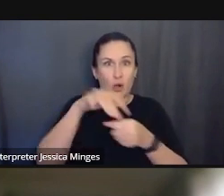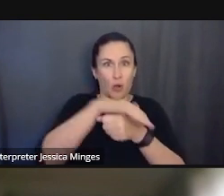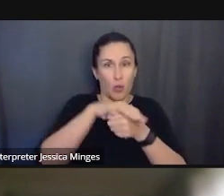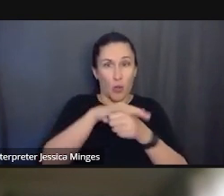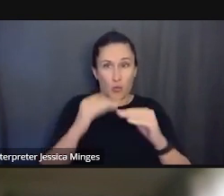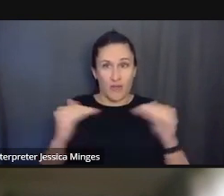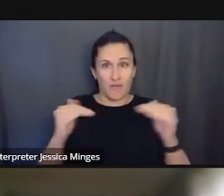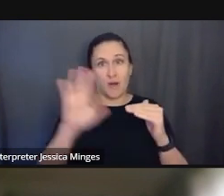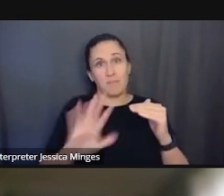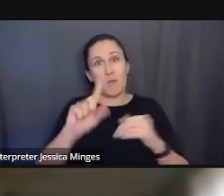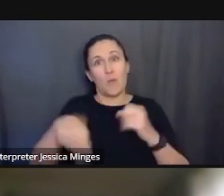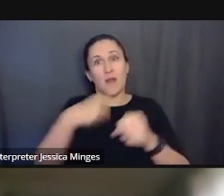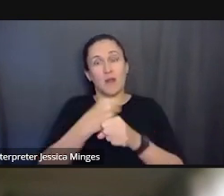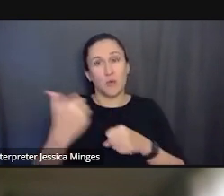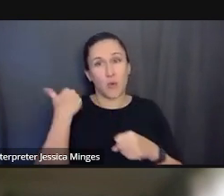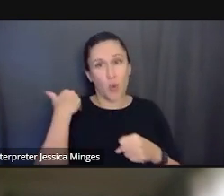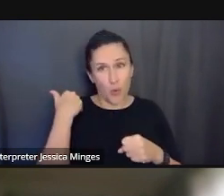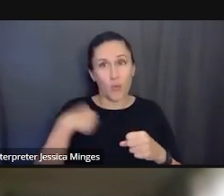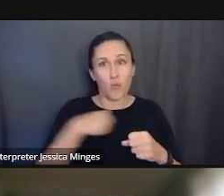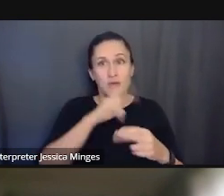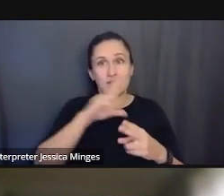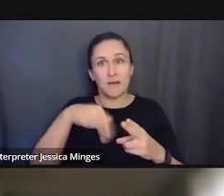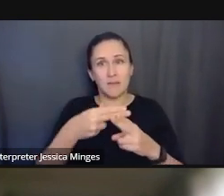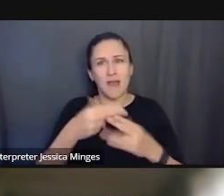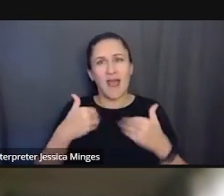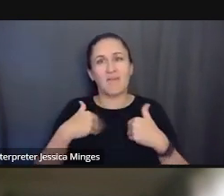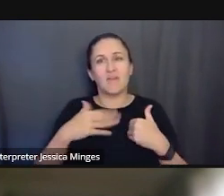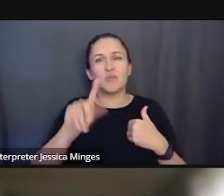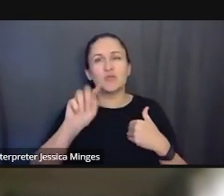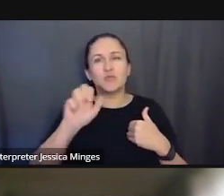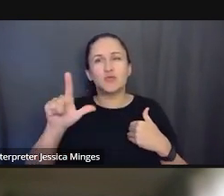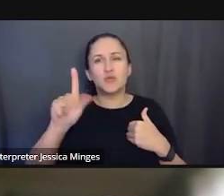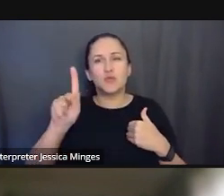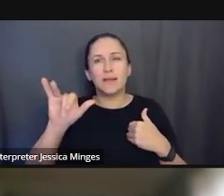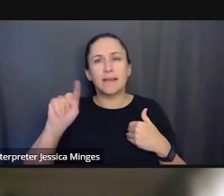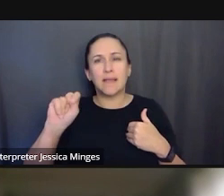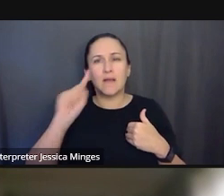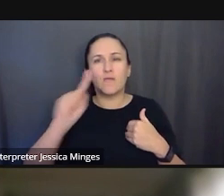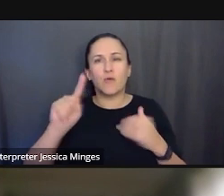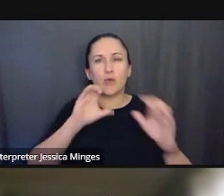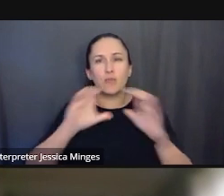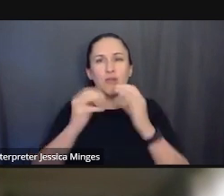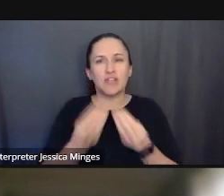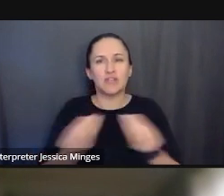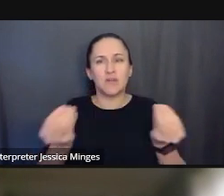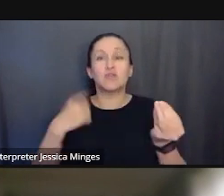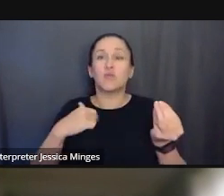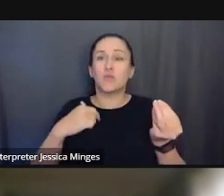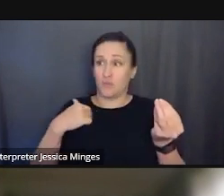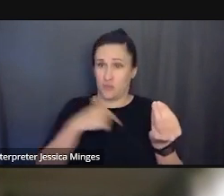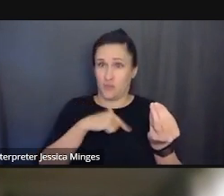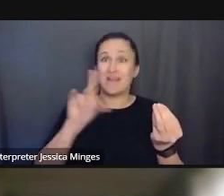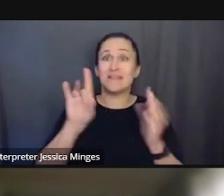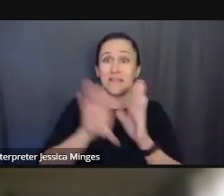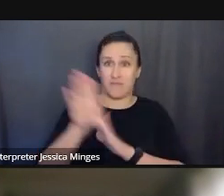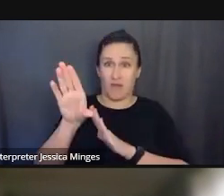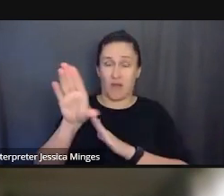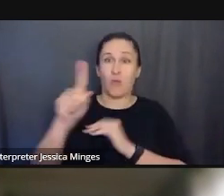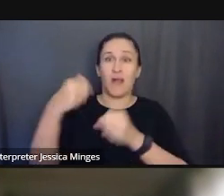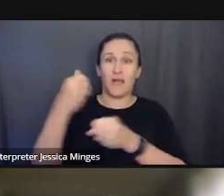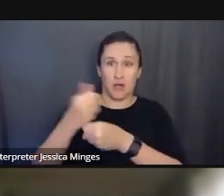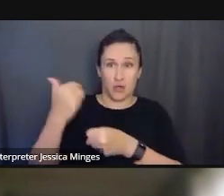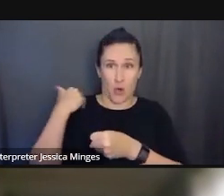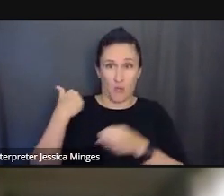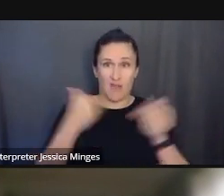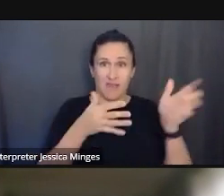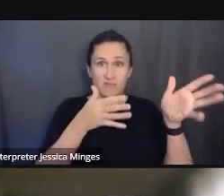About a year ago, we talked about having a toolkit of communications materials, which was developed about a year ago and then kind of